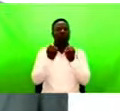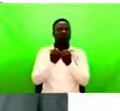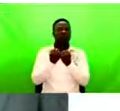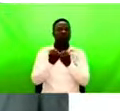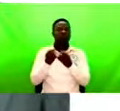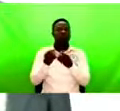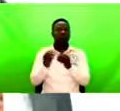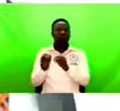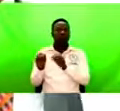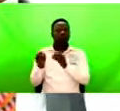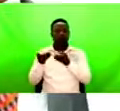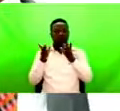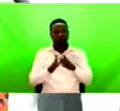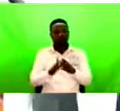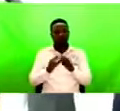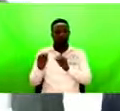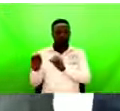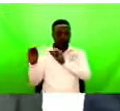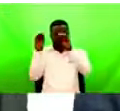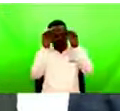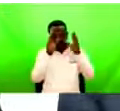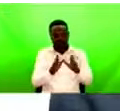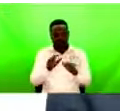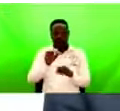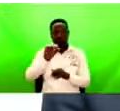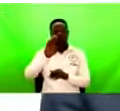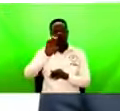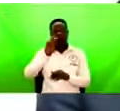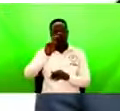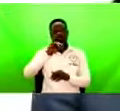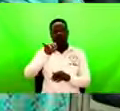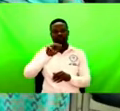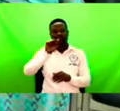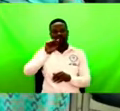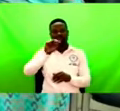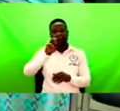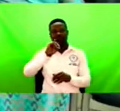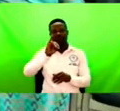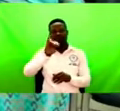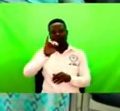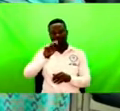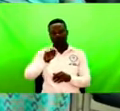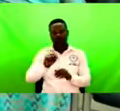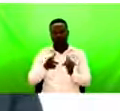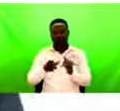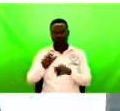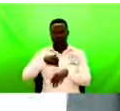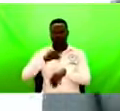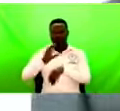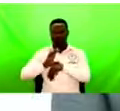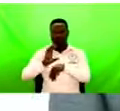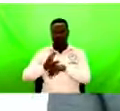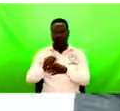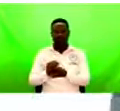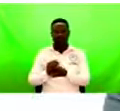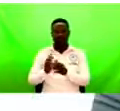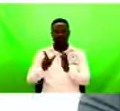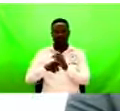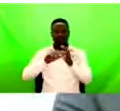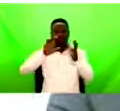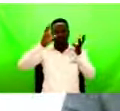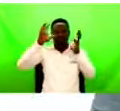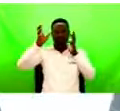Benjamin Asare. Yeah, boy. Now, there is a church in the cloud. Oh, yes.